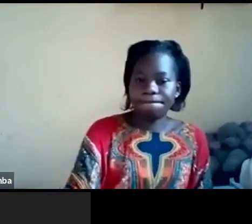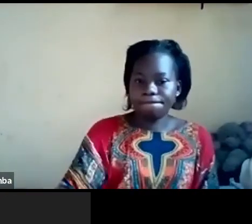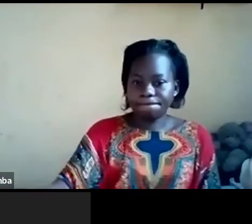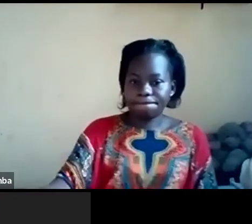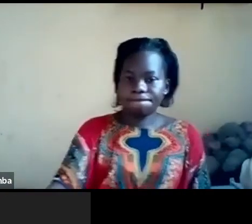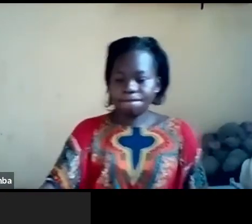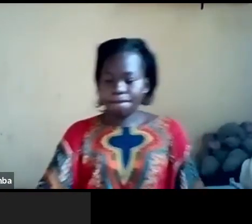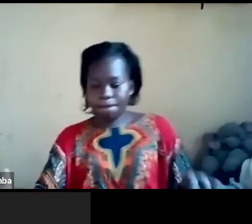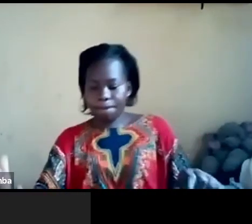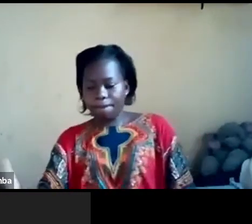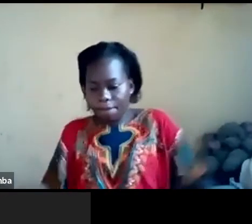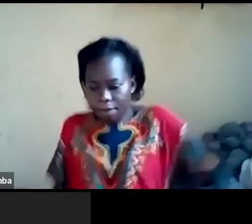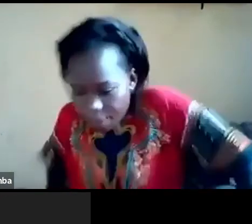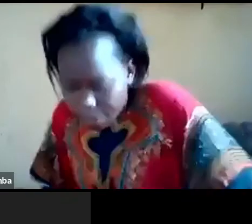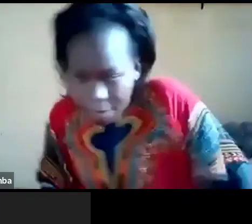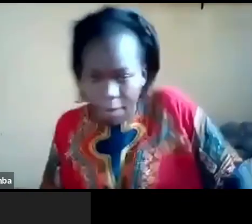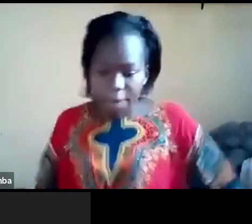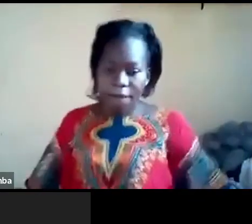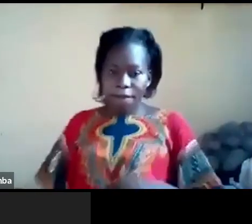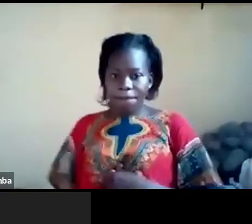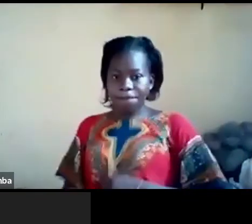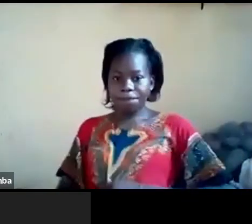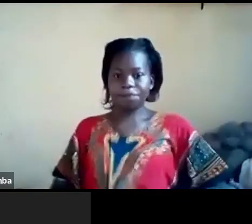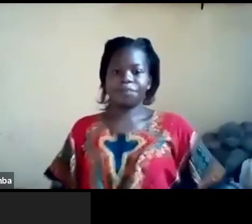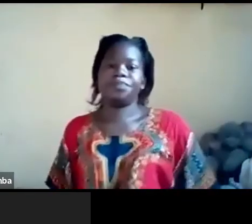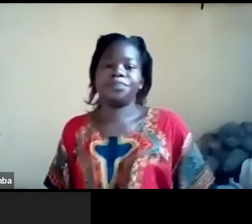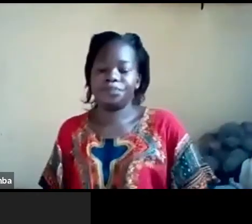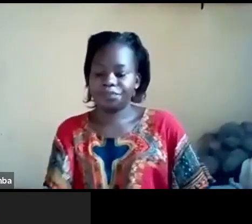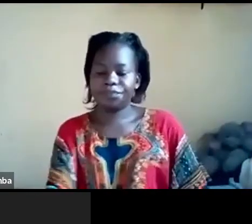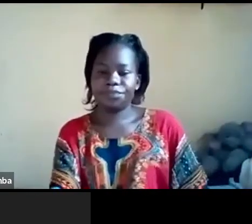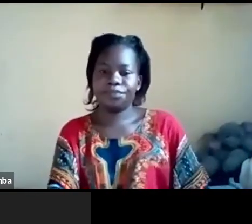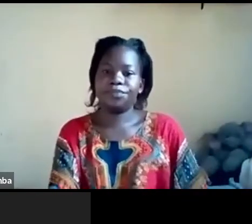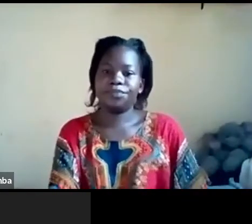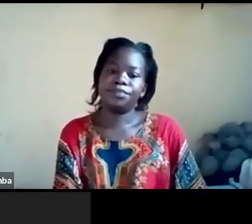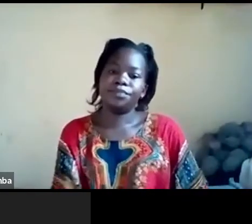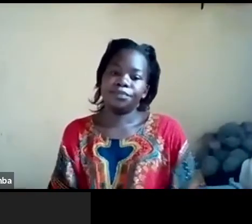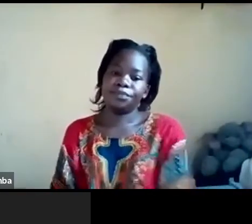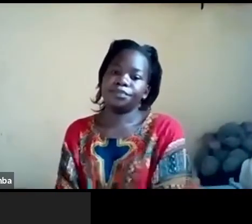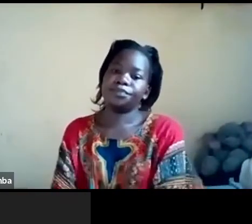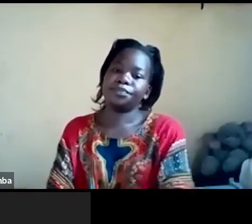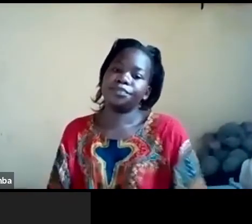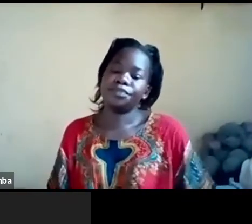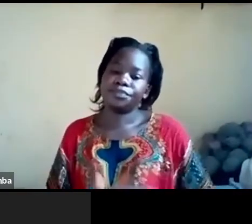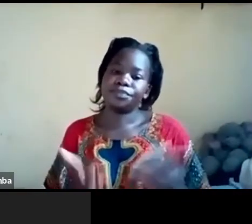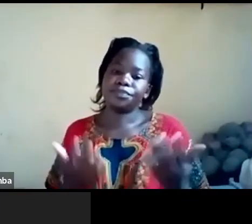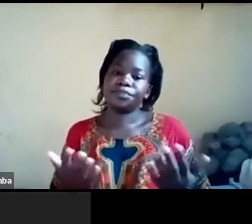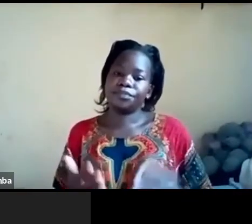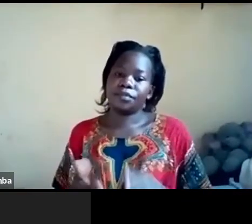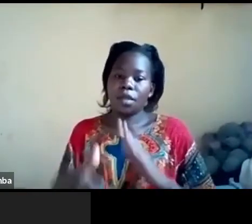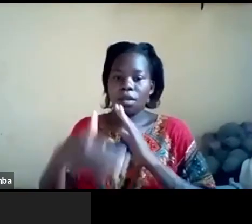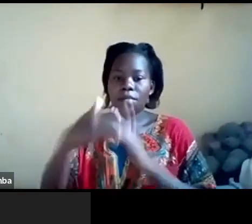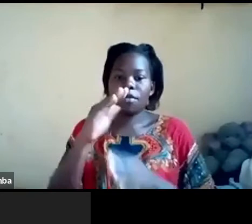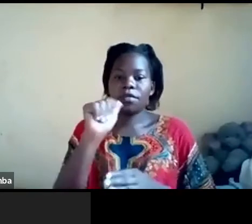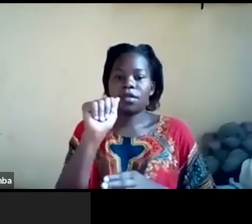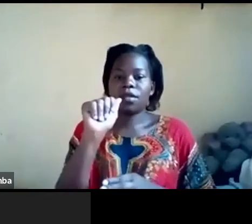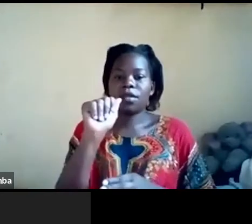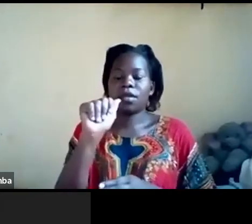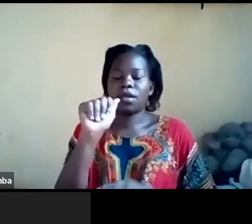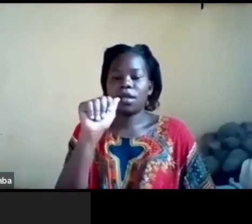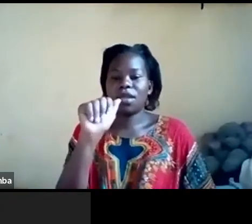by some of the interesting content that they've learned. Professor Ernest Abaho, I think the young people need to be mentored and coached